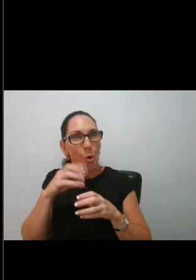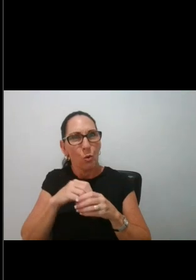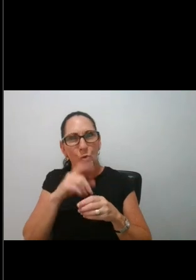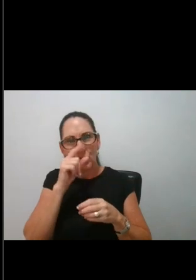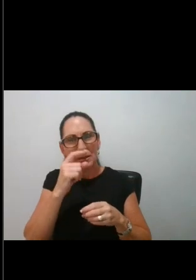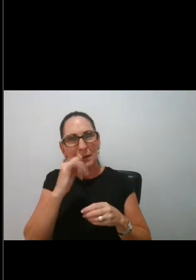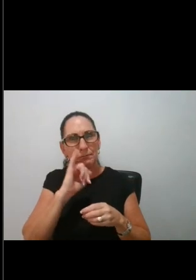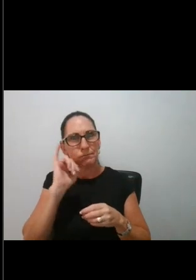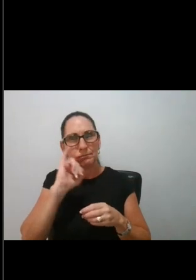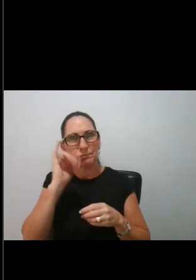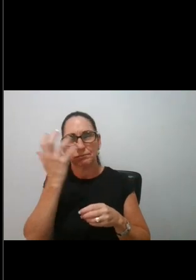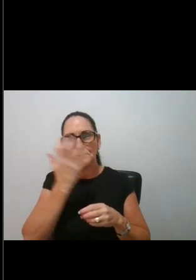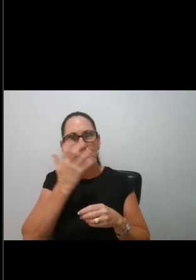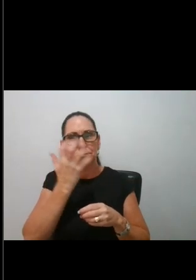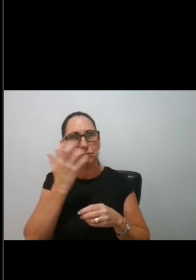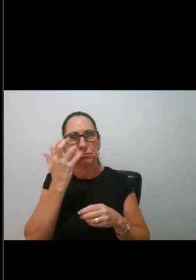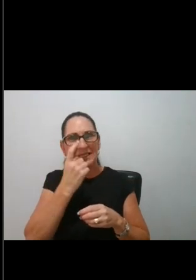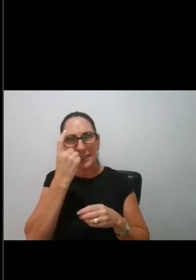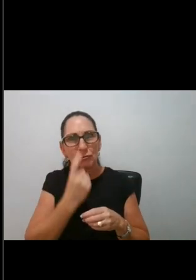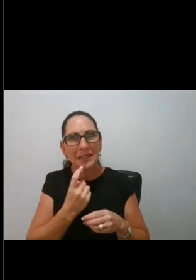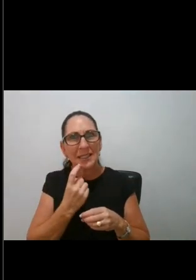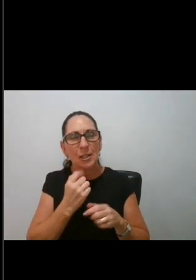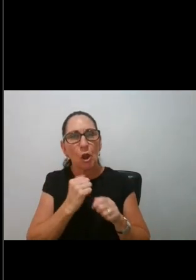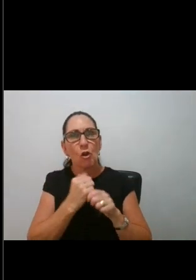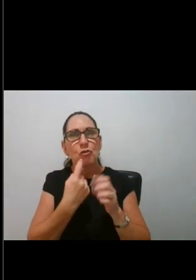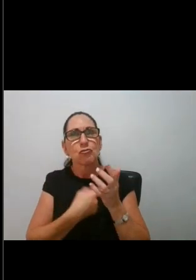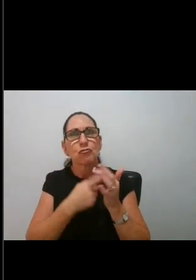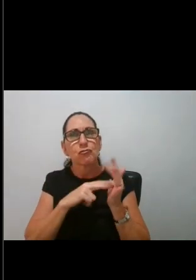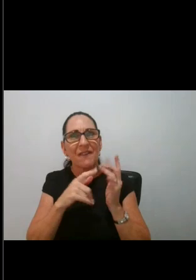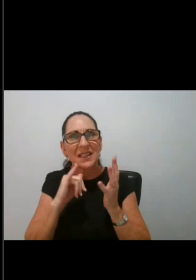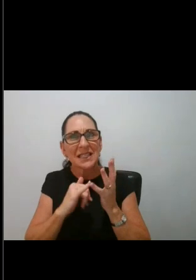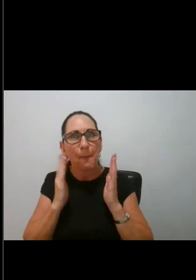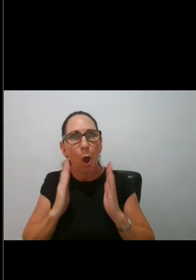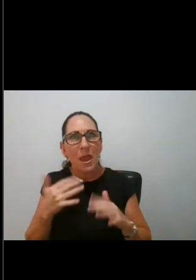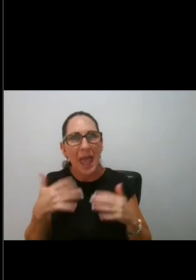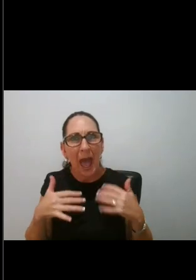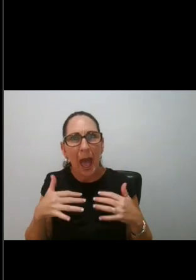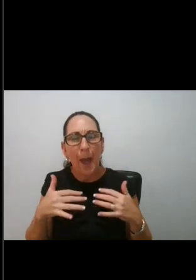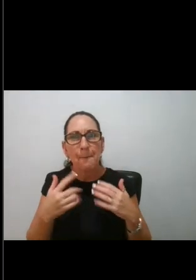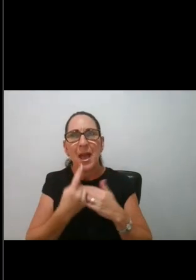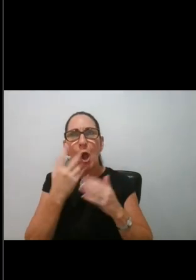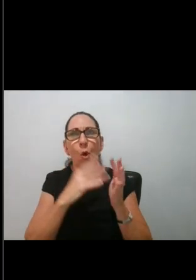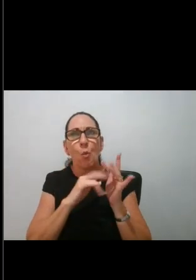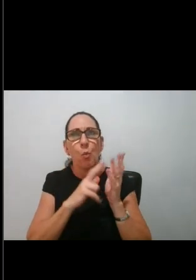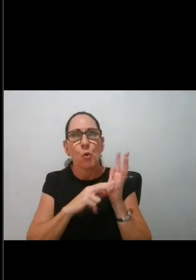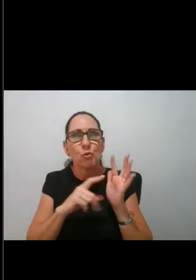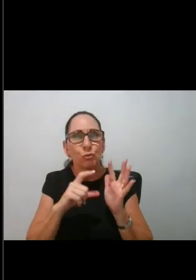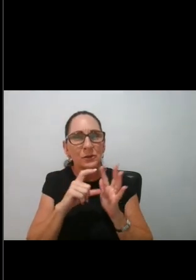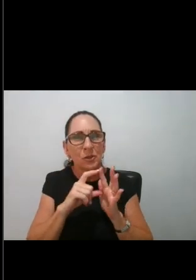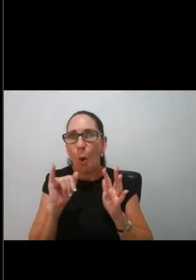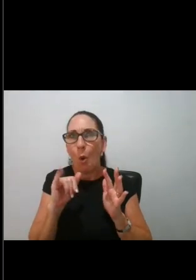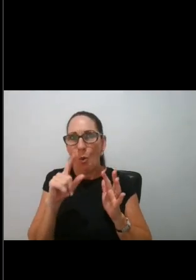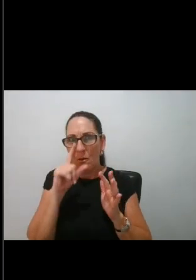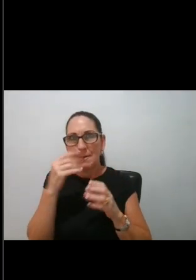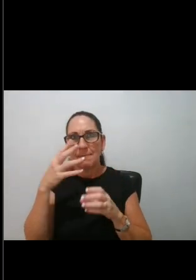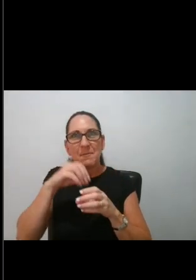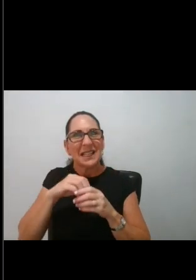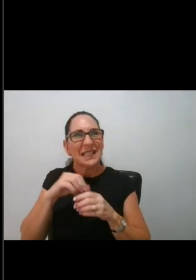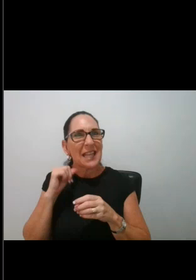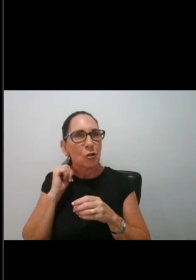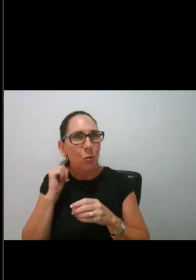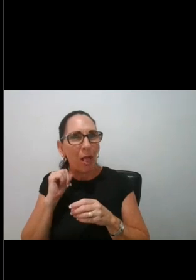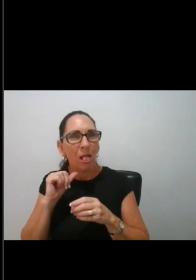assault, like grievous bodily harm, wounding, but also sexualised and domestic